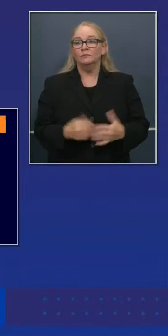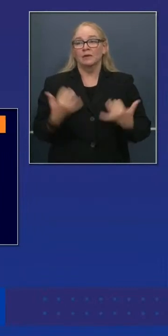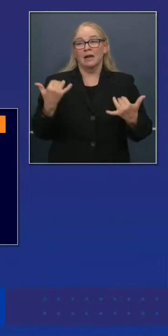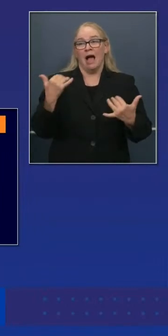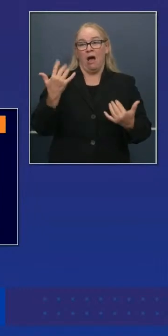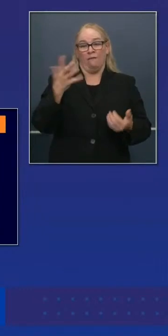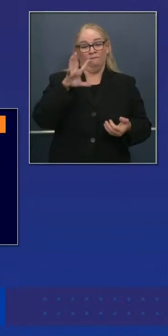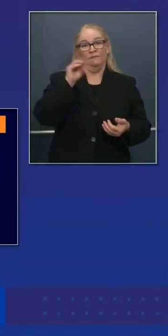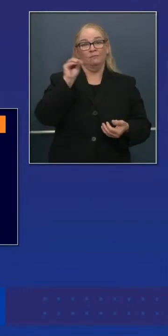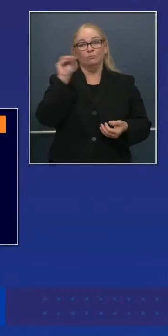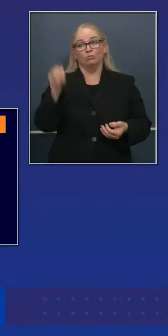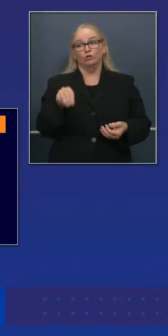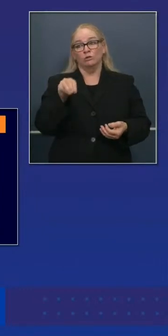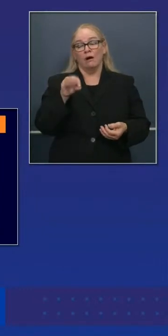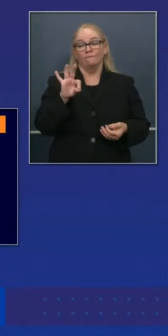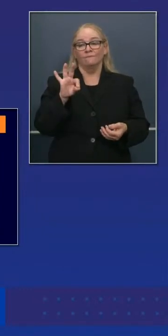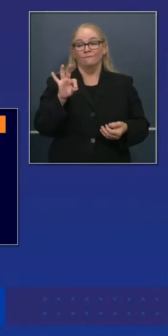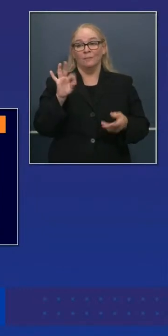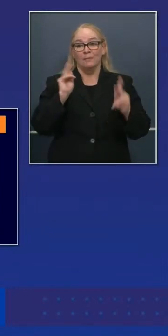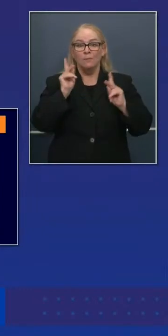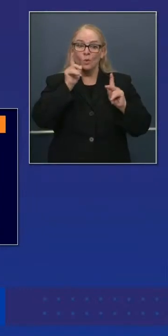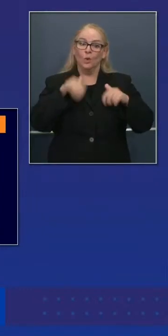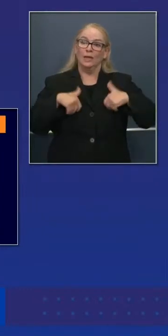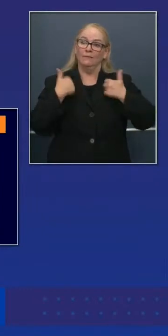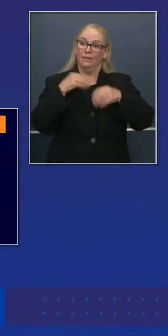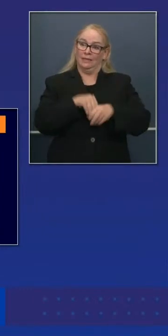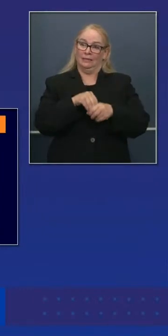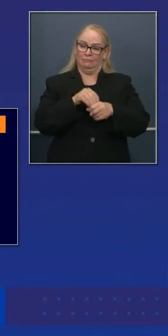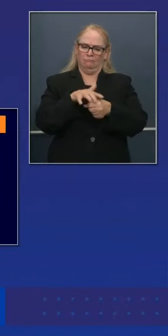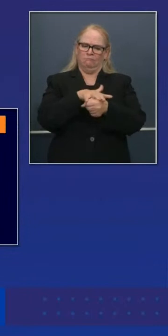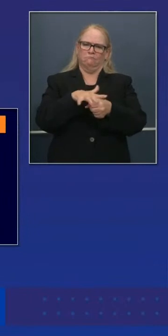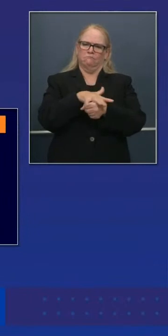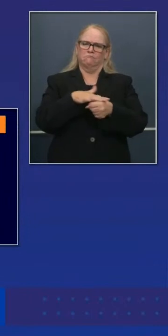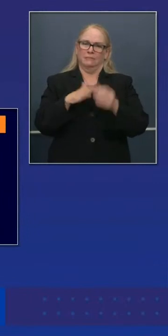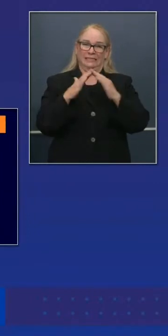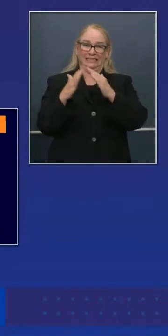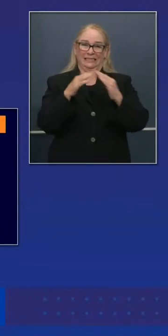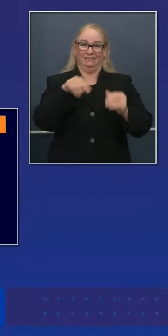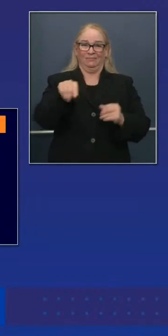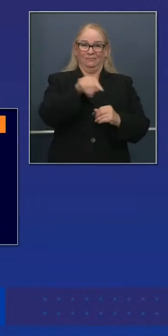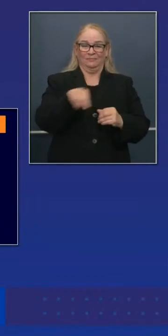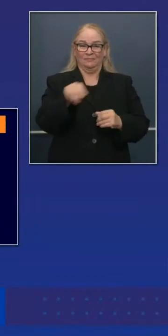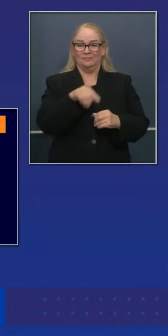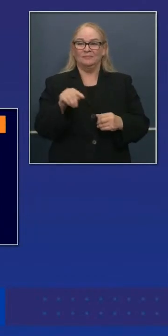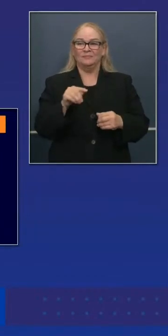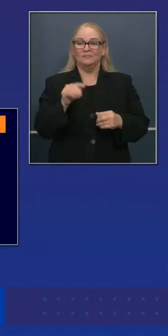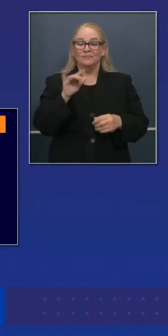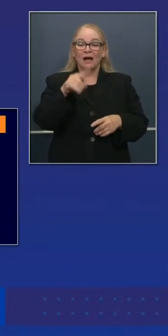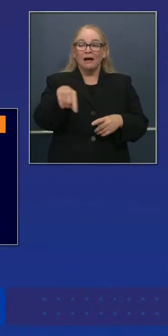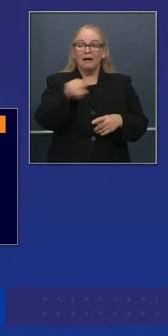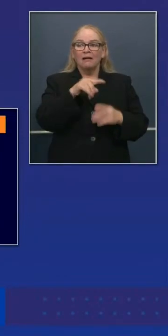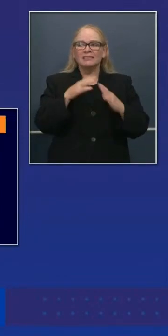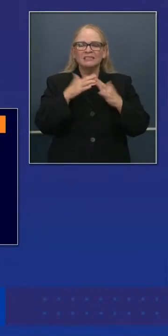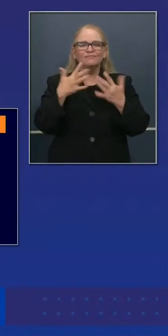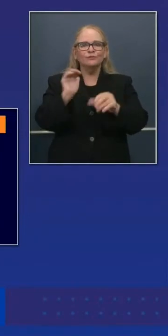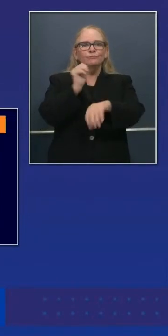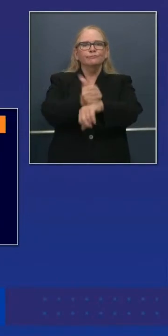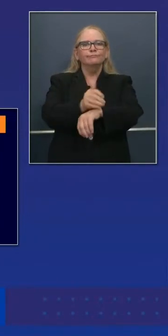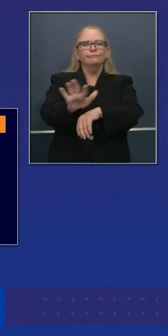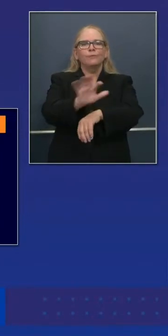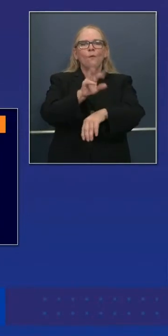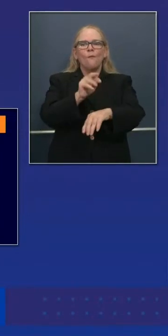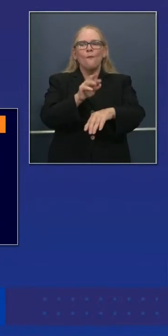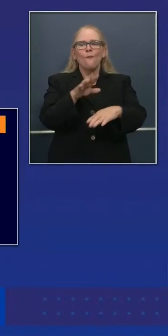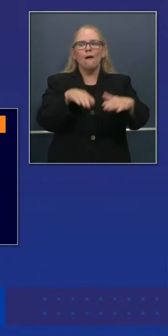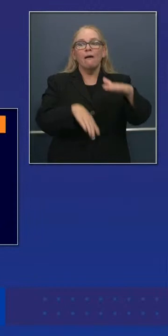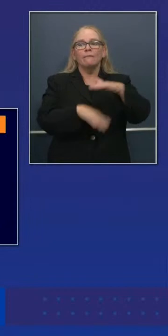living in jurisdictions that have some form of moratoria in place related to evictions. 80